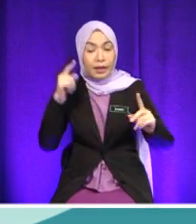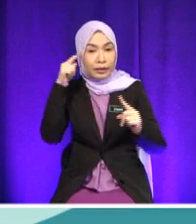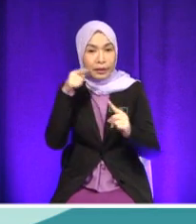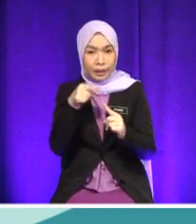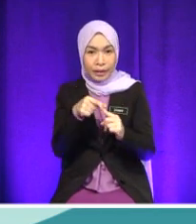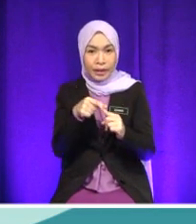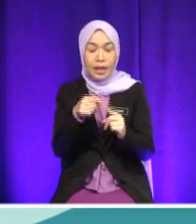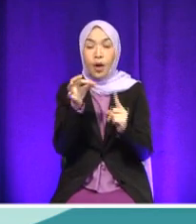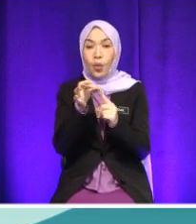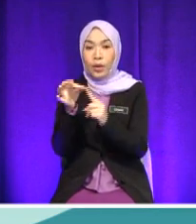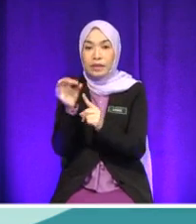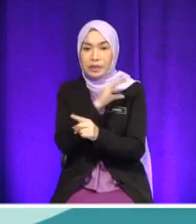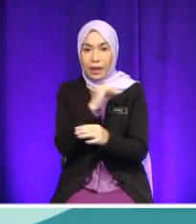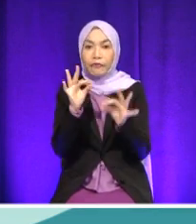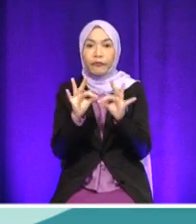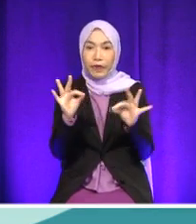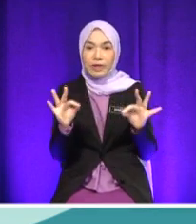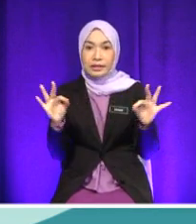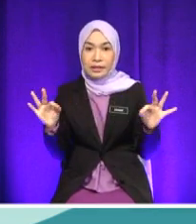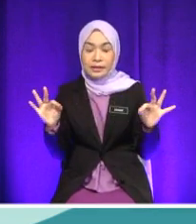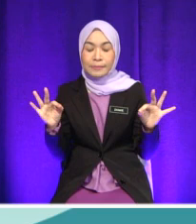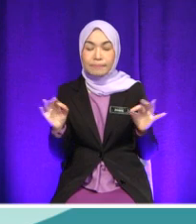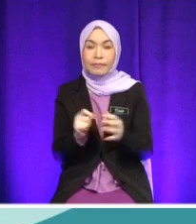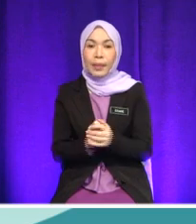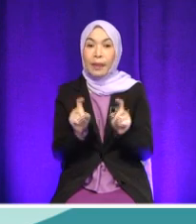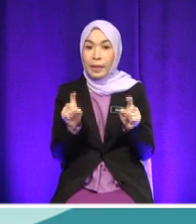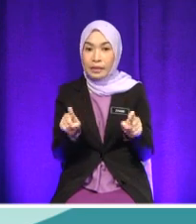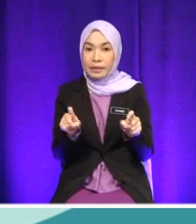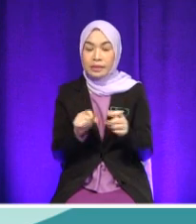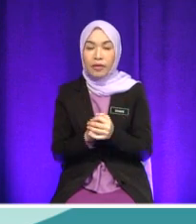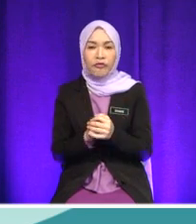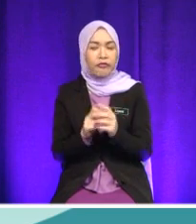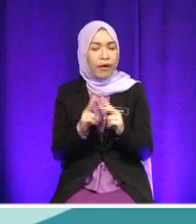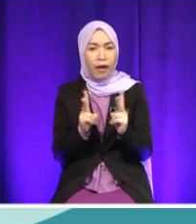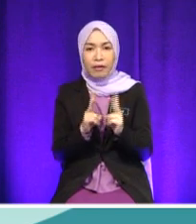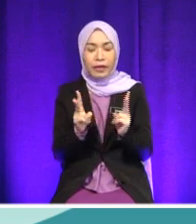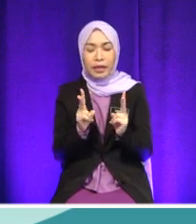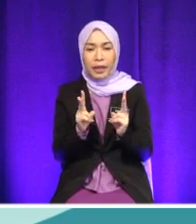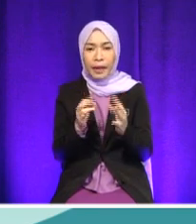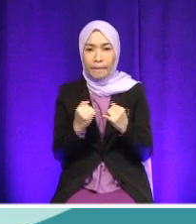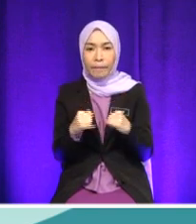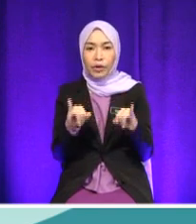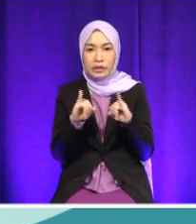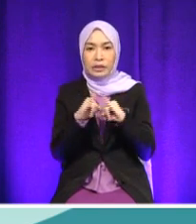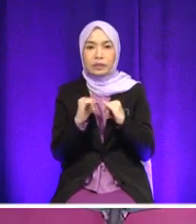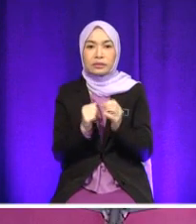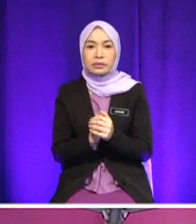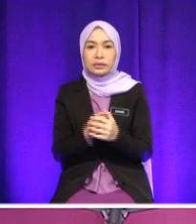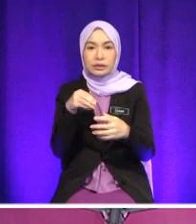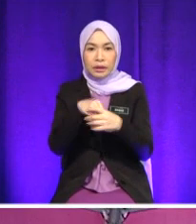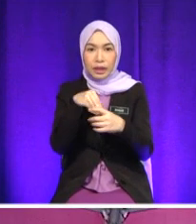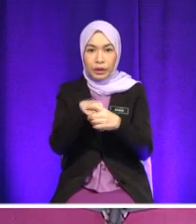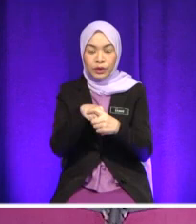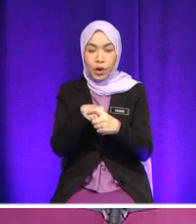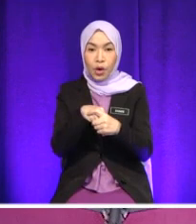words, the phrases that you can use, okay? It is also very important in your daily conversations, yeah? Okay,